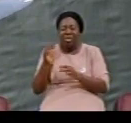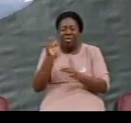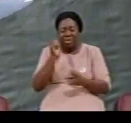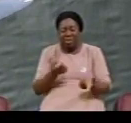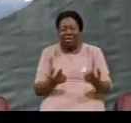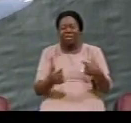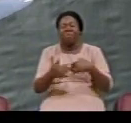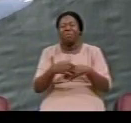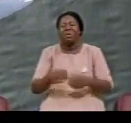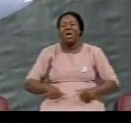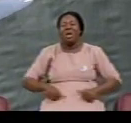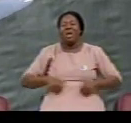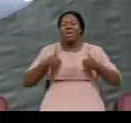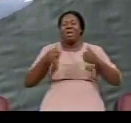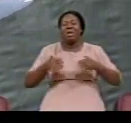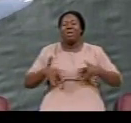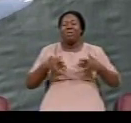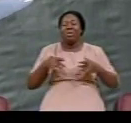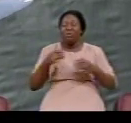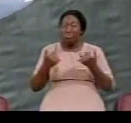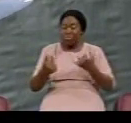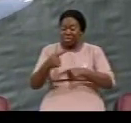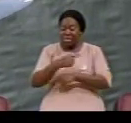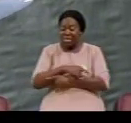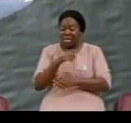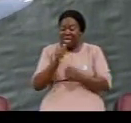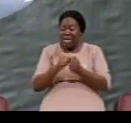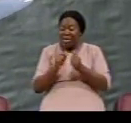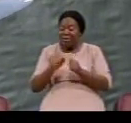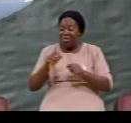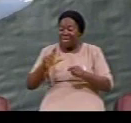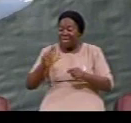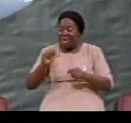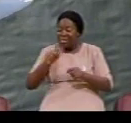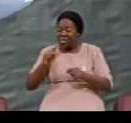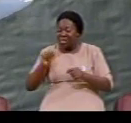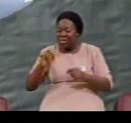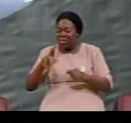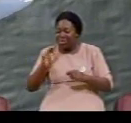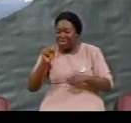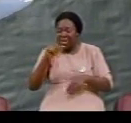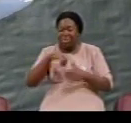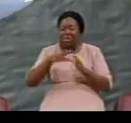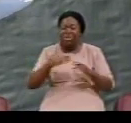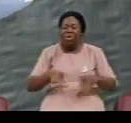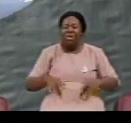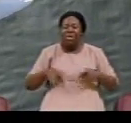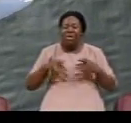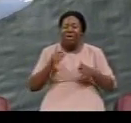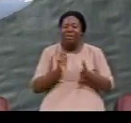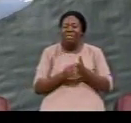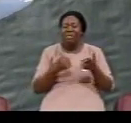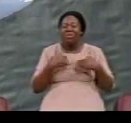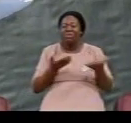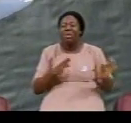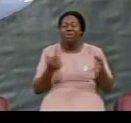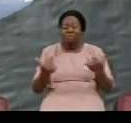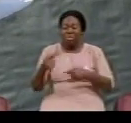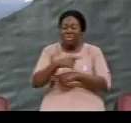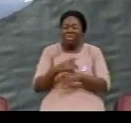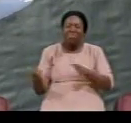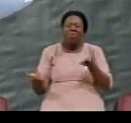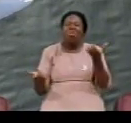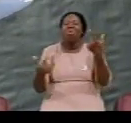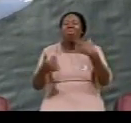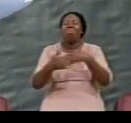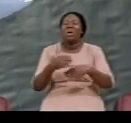your life, your kidney, your liver, that has died, they will come alive. I say you